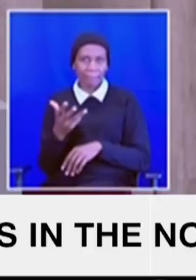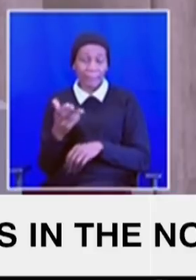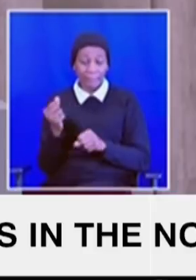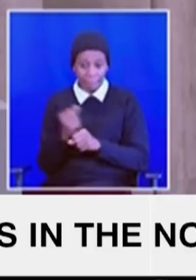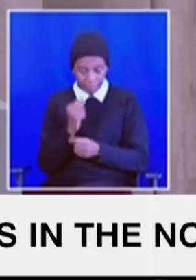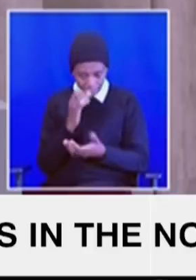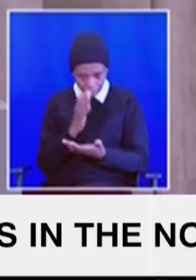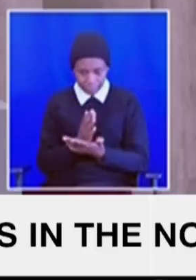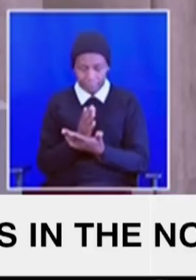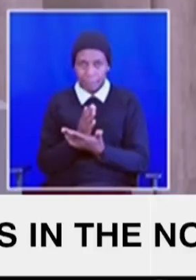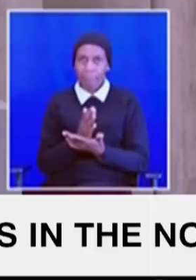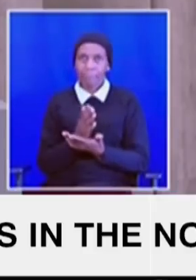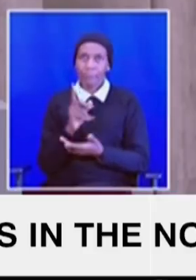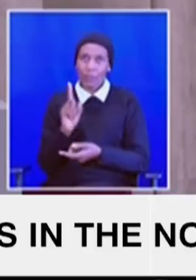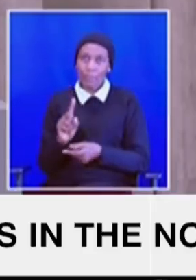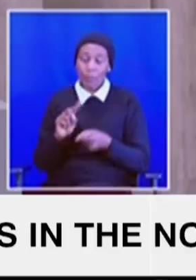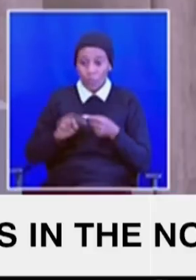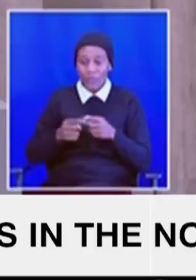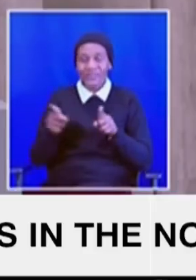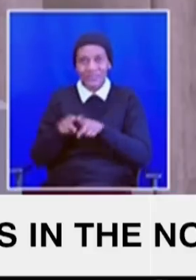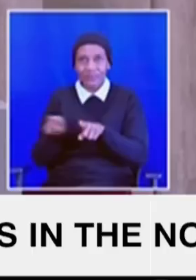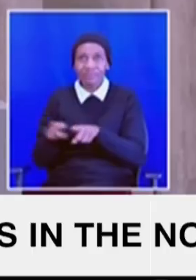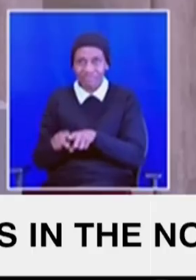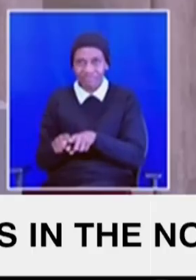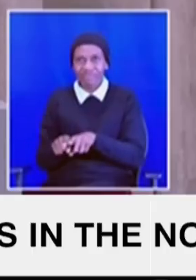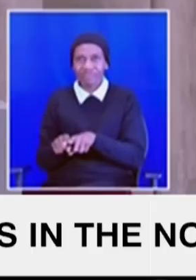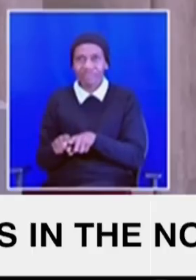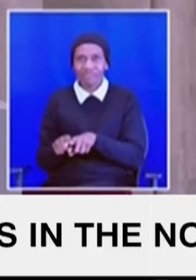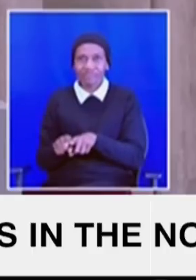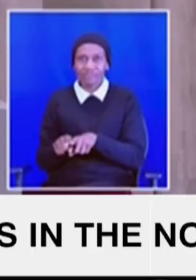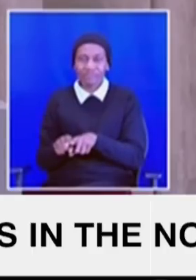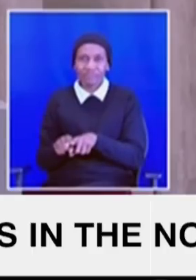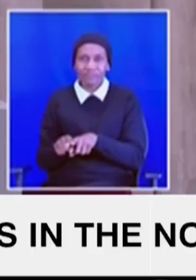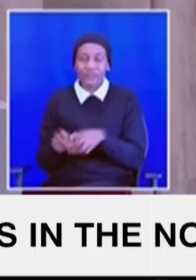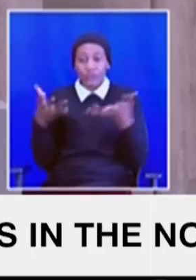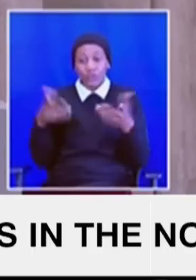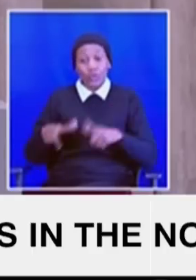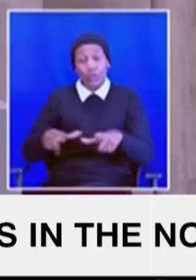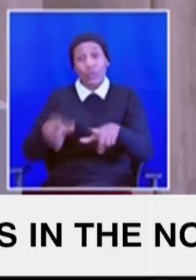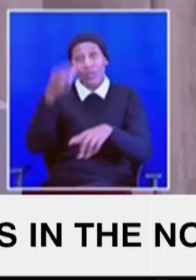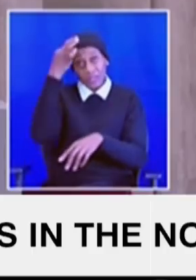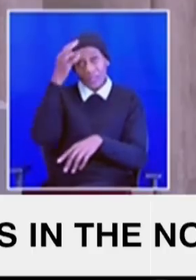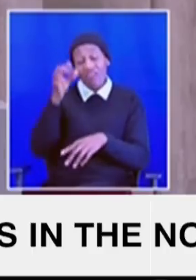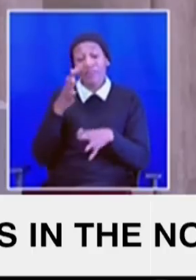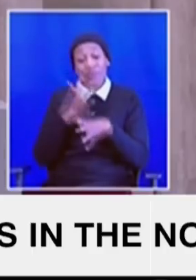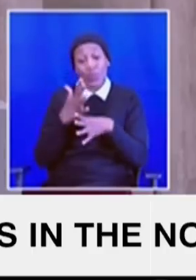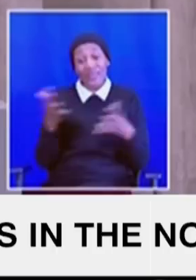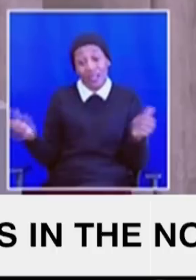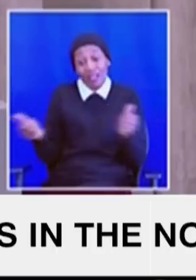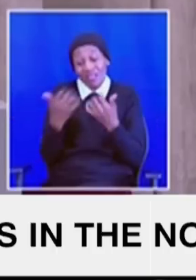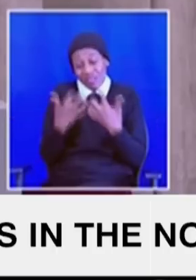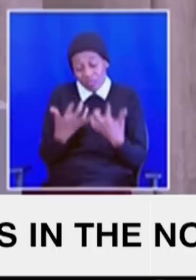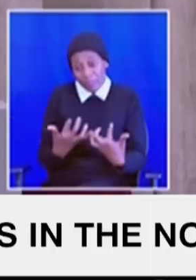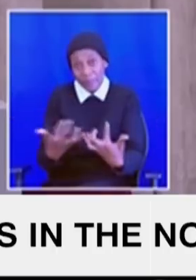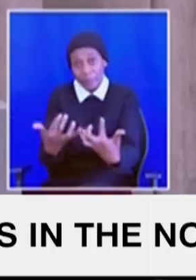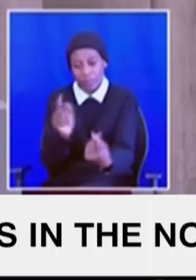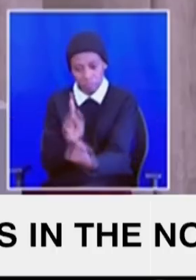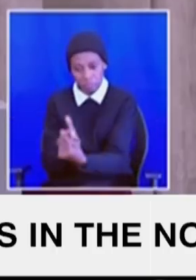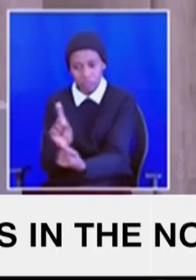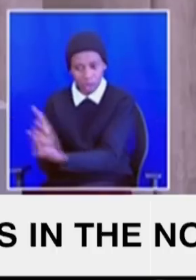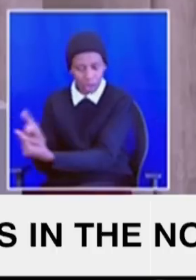emphasize that point, and that because local government is the closest to the people, we need to